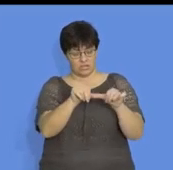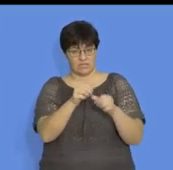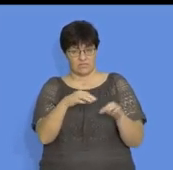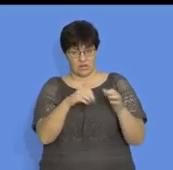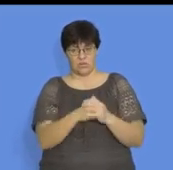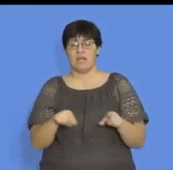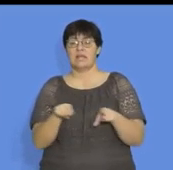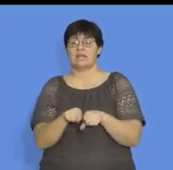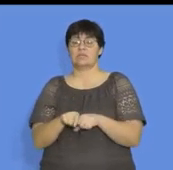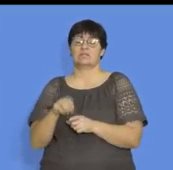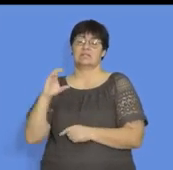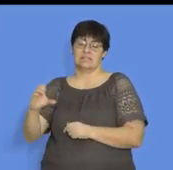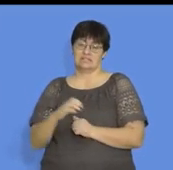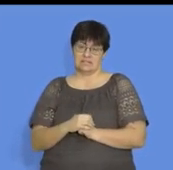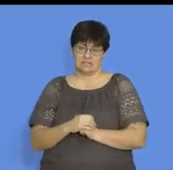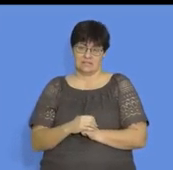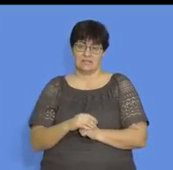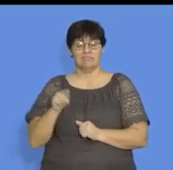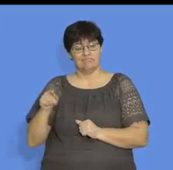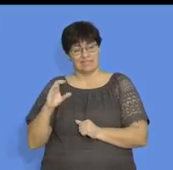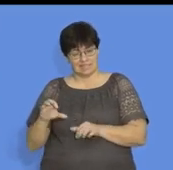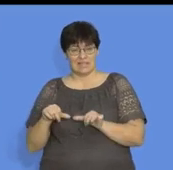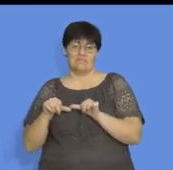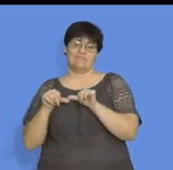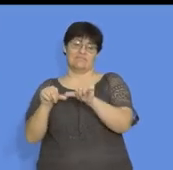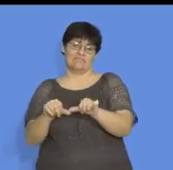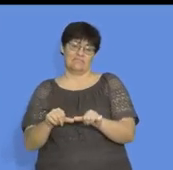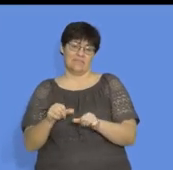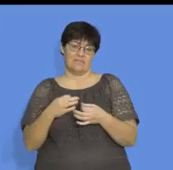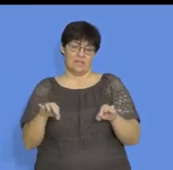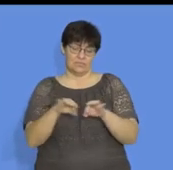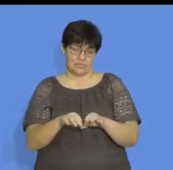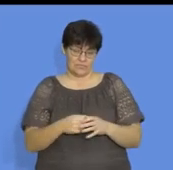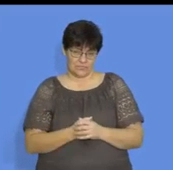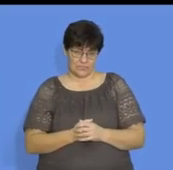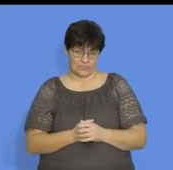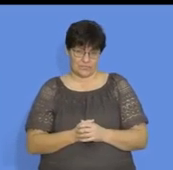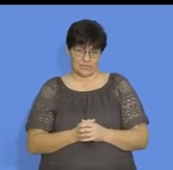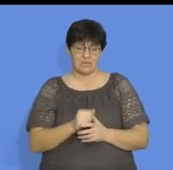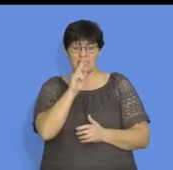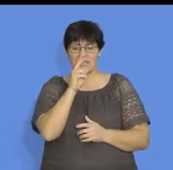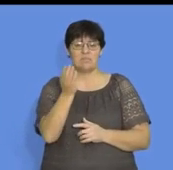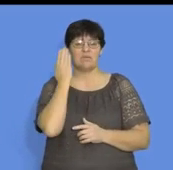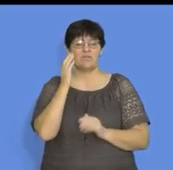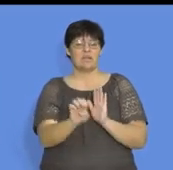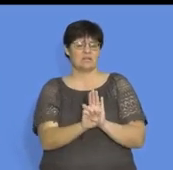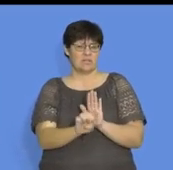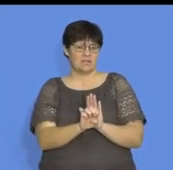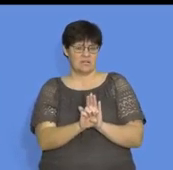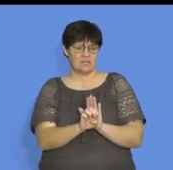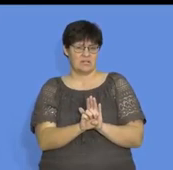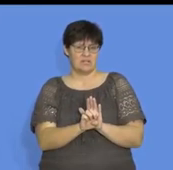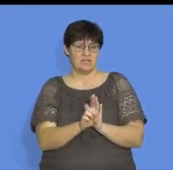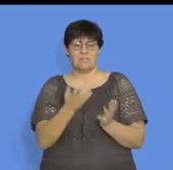constant value, is equals to c, which is another constant value there, right? As you saw with the previous